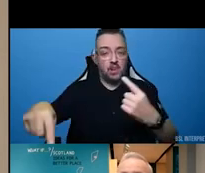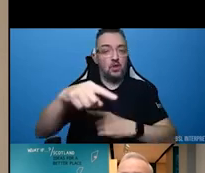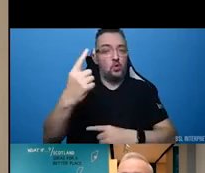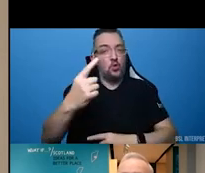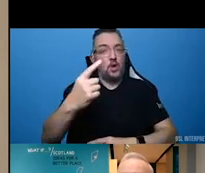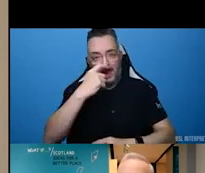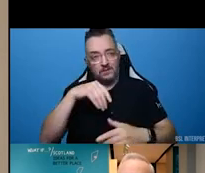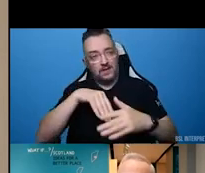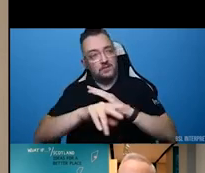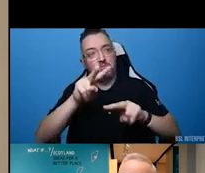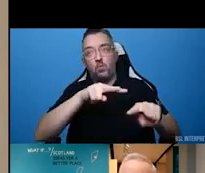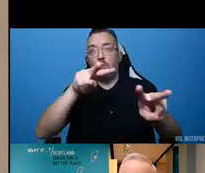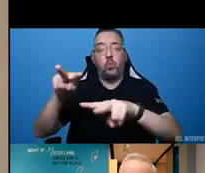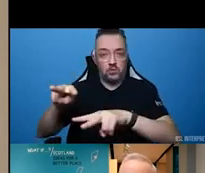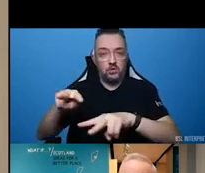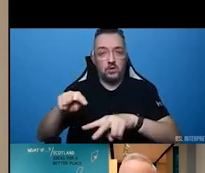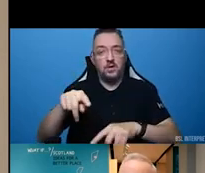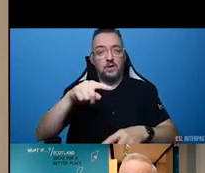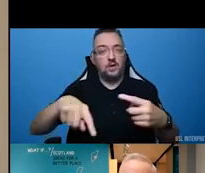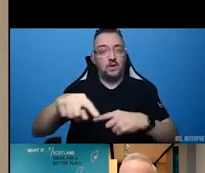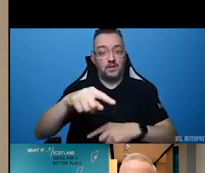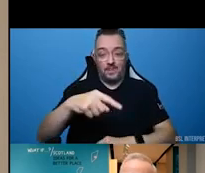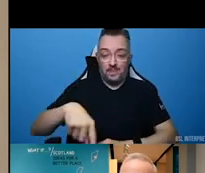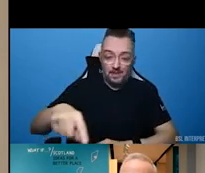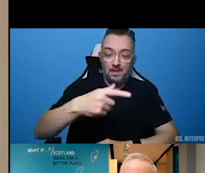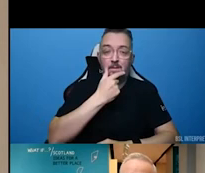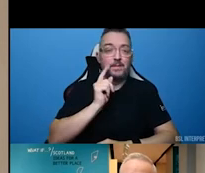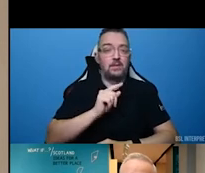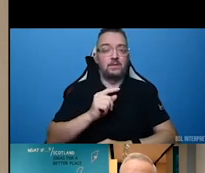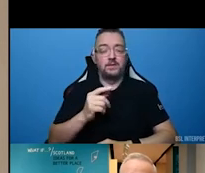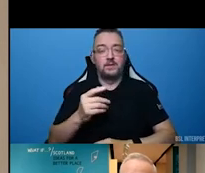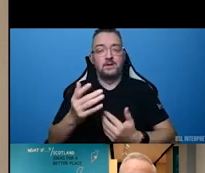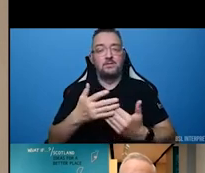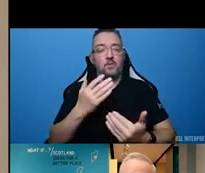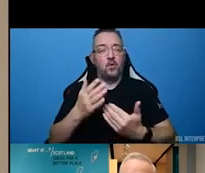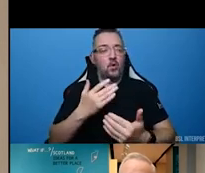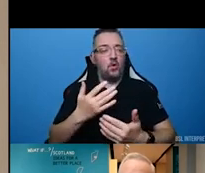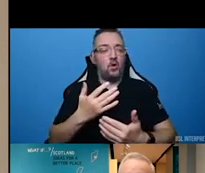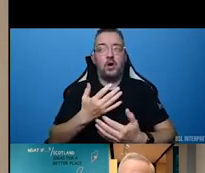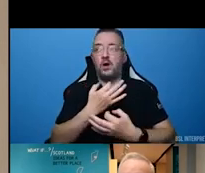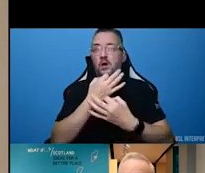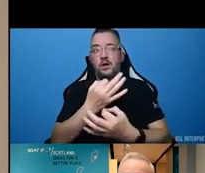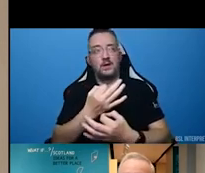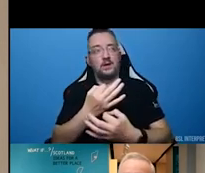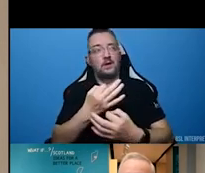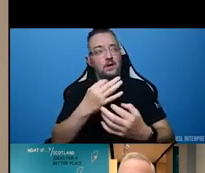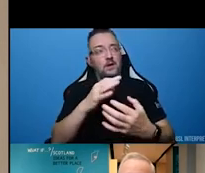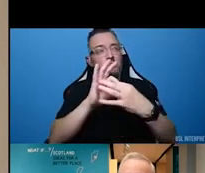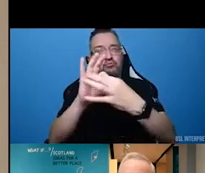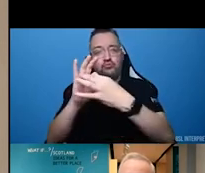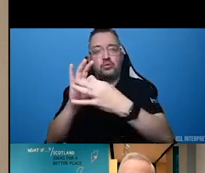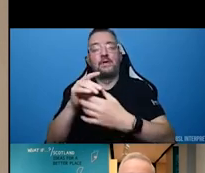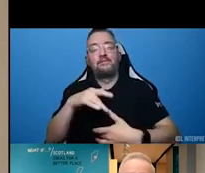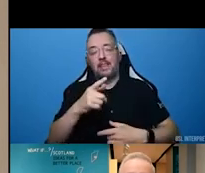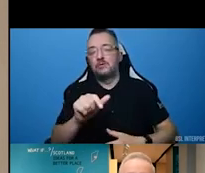and who will arguably have much more resonance with the subjects in this exhibition, it felt like the right thing to